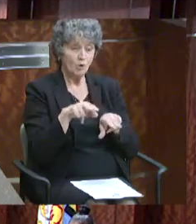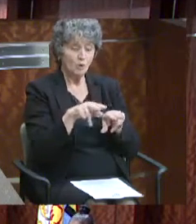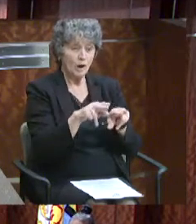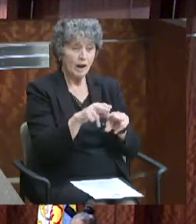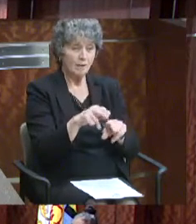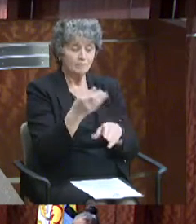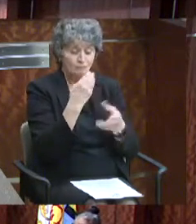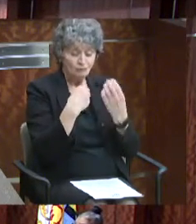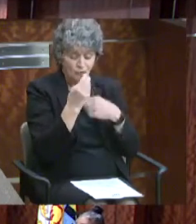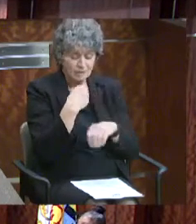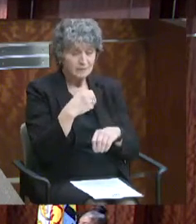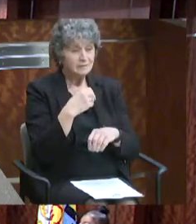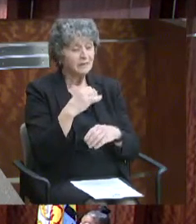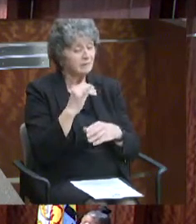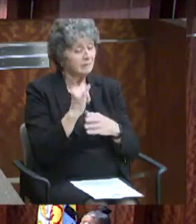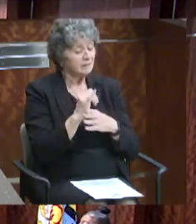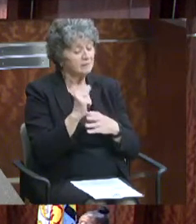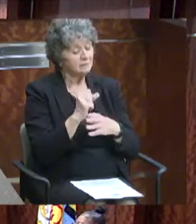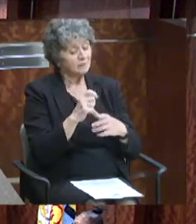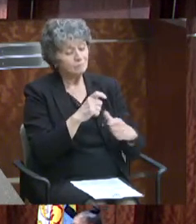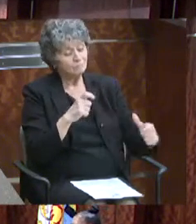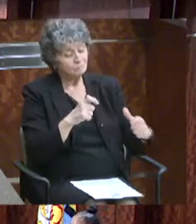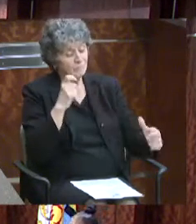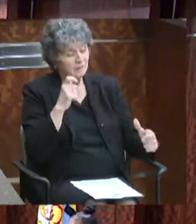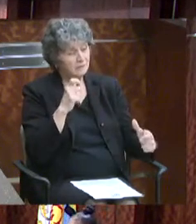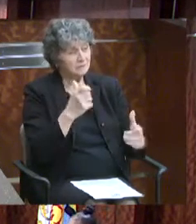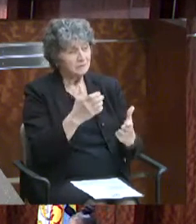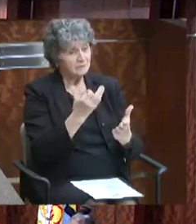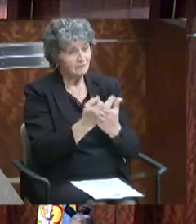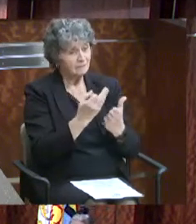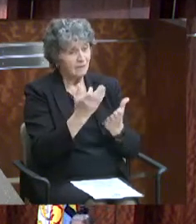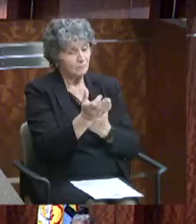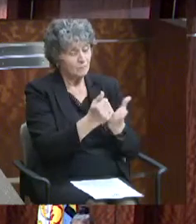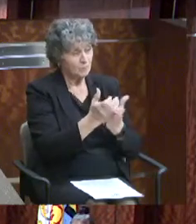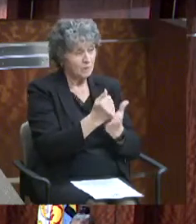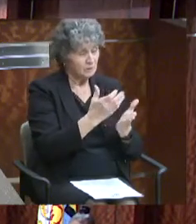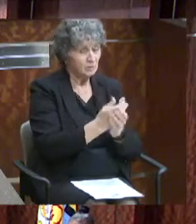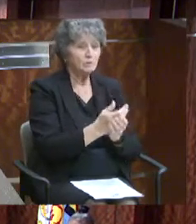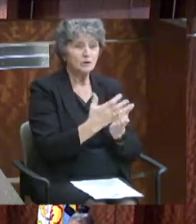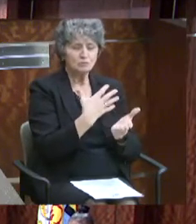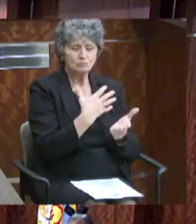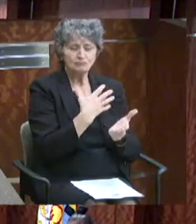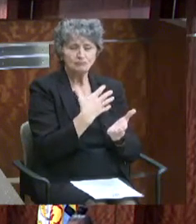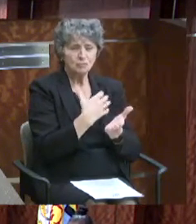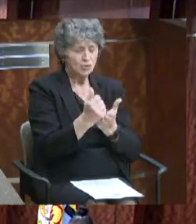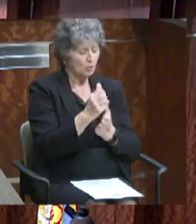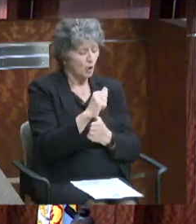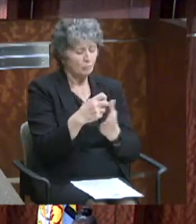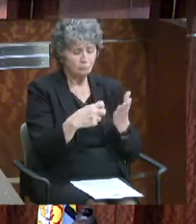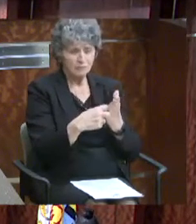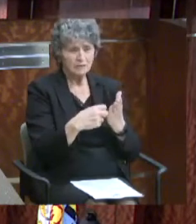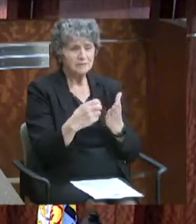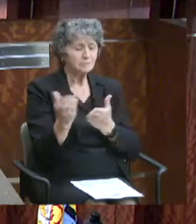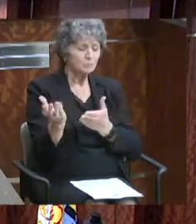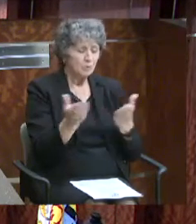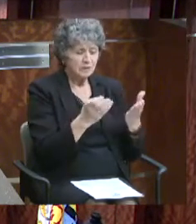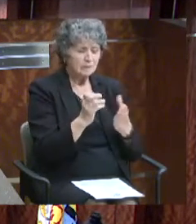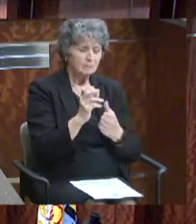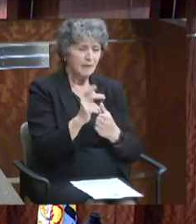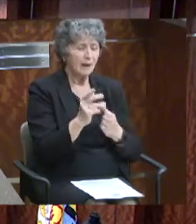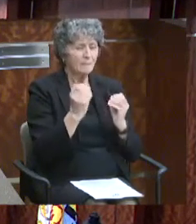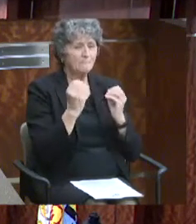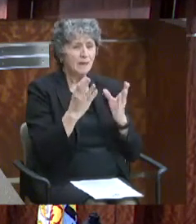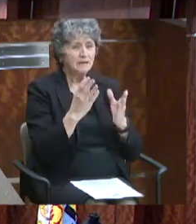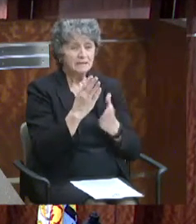fundraiser. The sold-out event brings many alumni and back, and several traveled